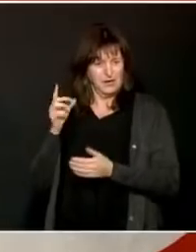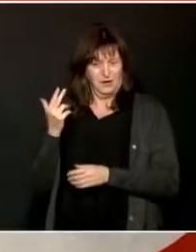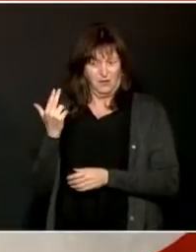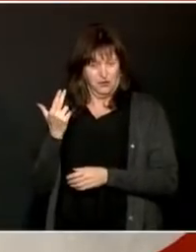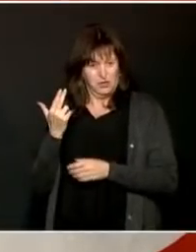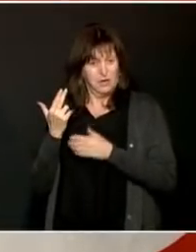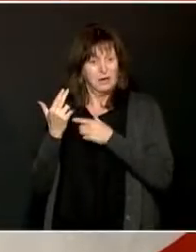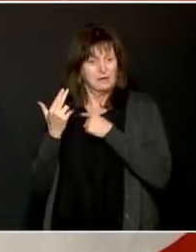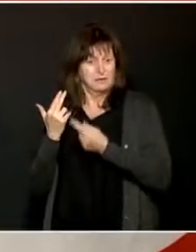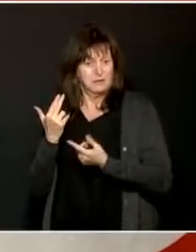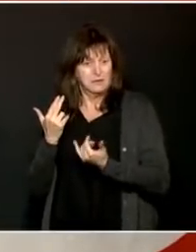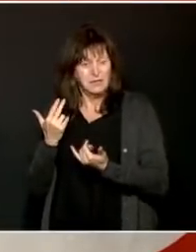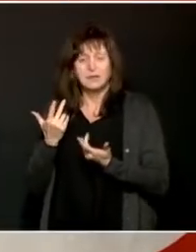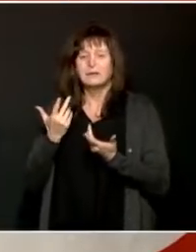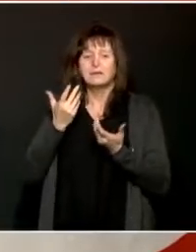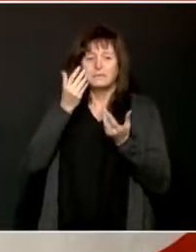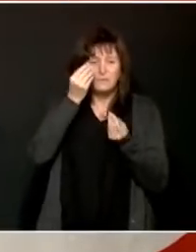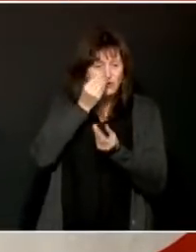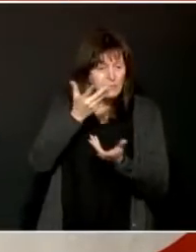is reporting an additional